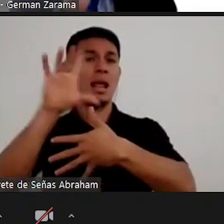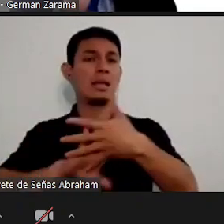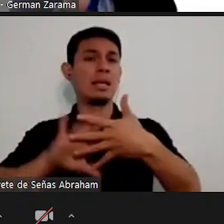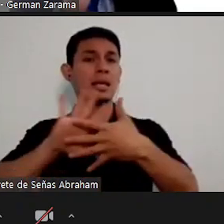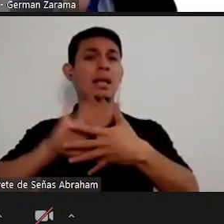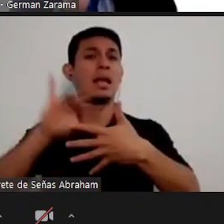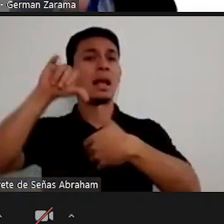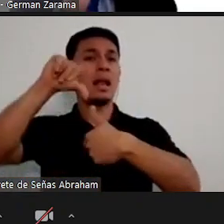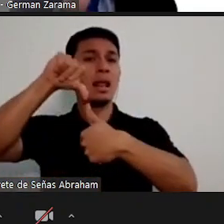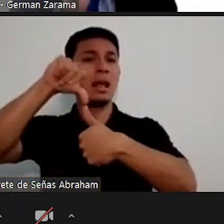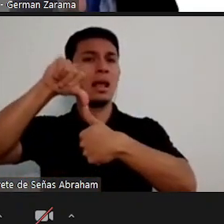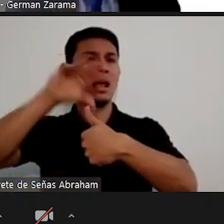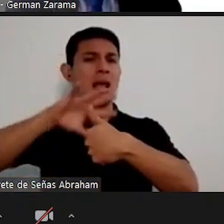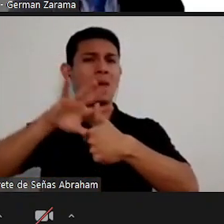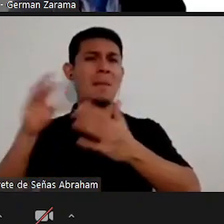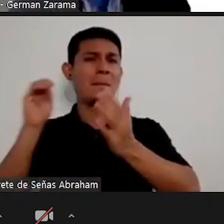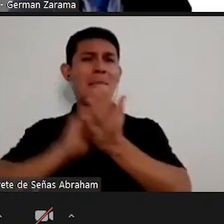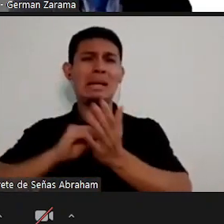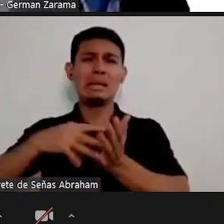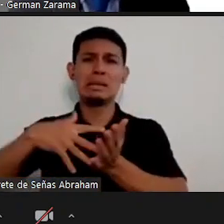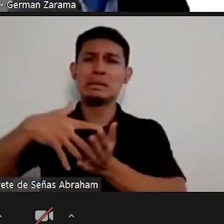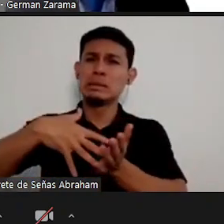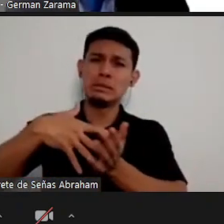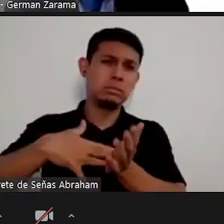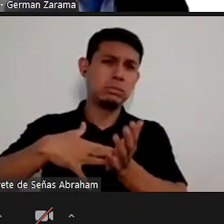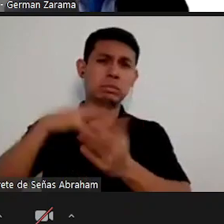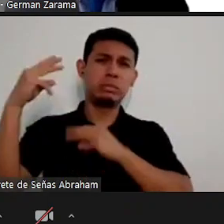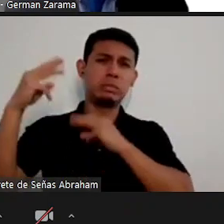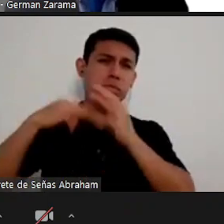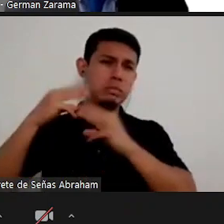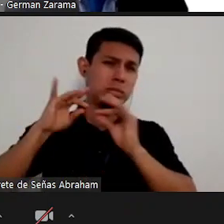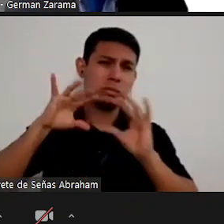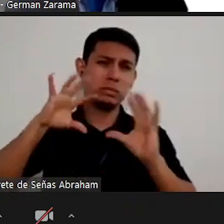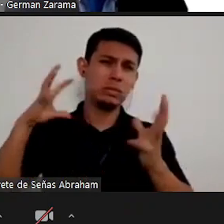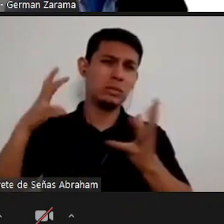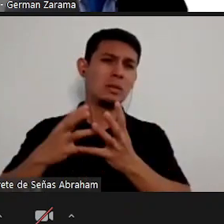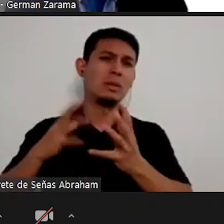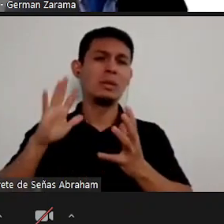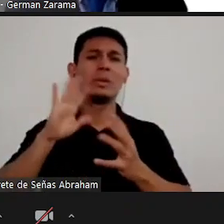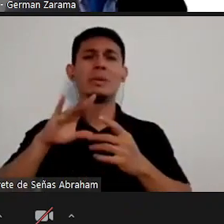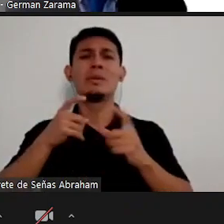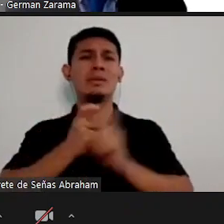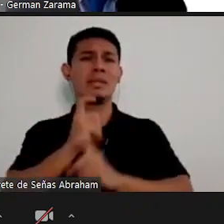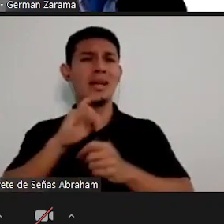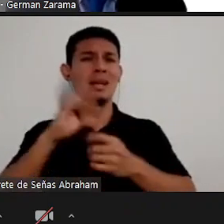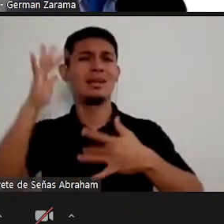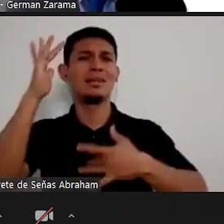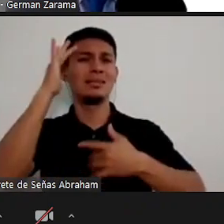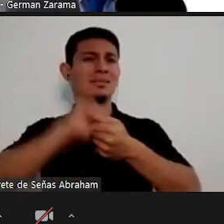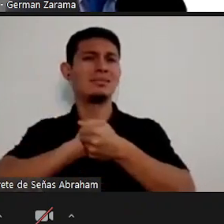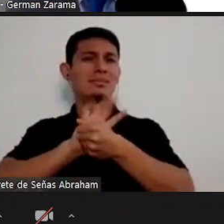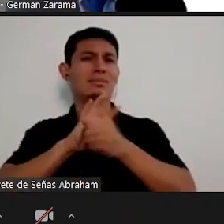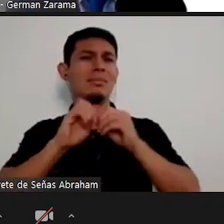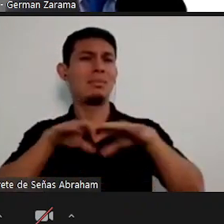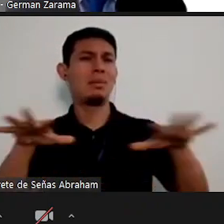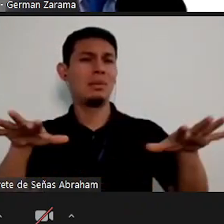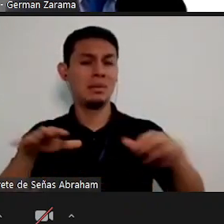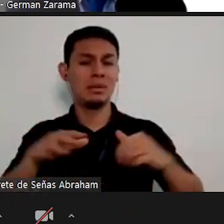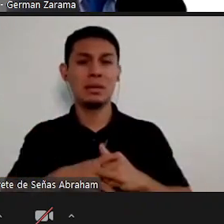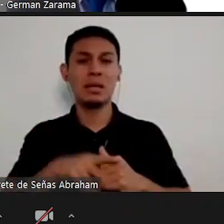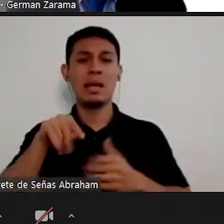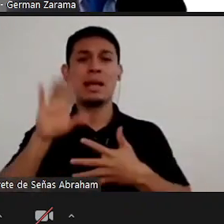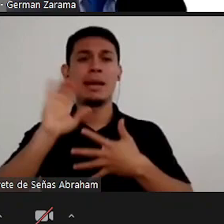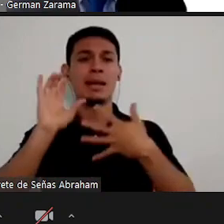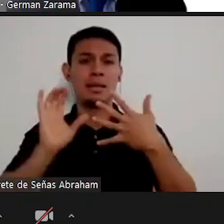and it was already shown that latin america and the caribbean are the most um affected